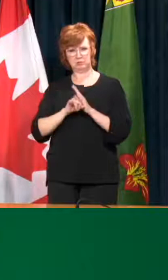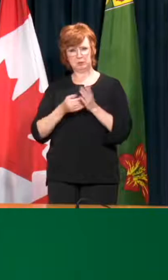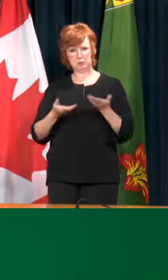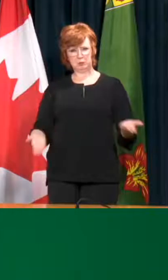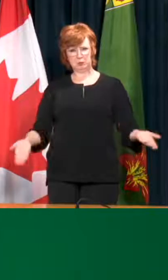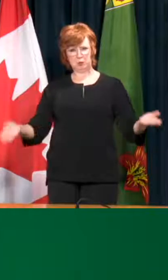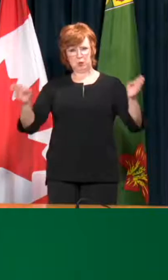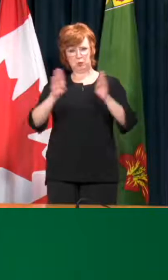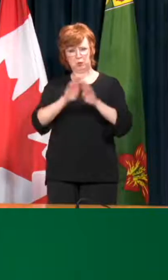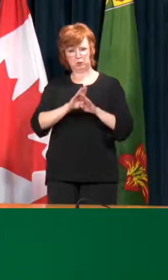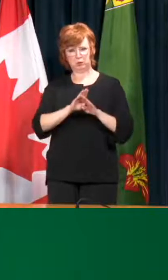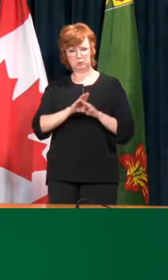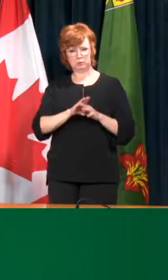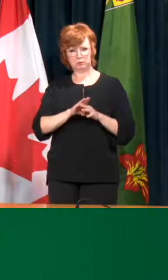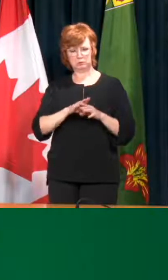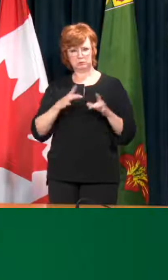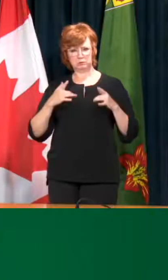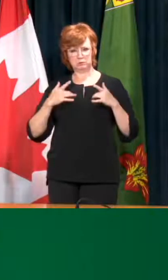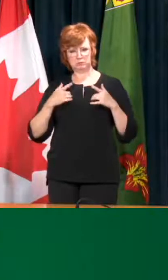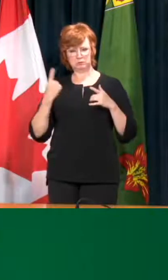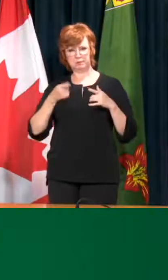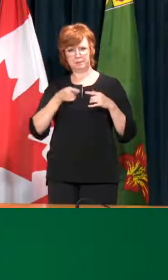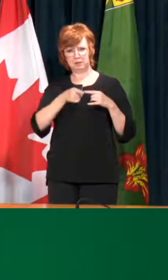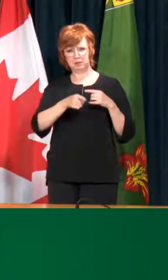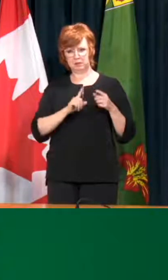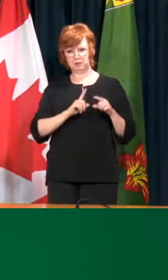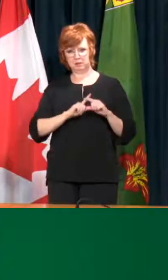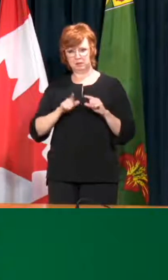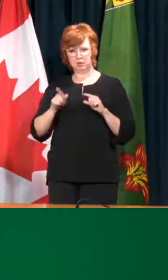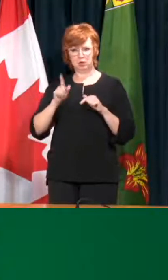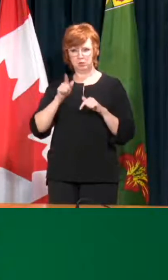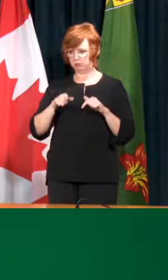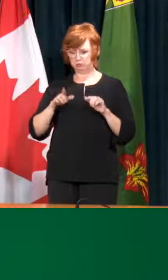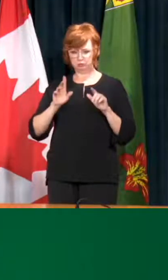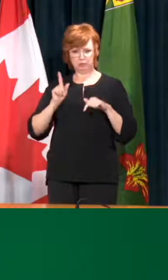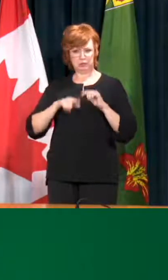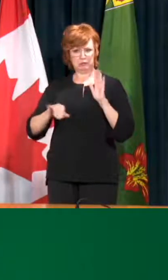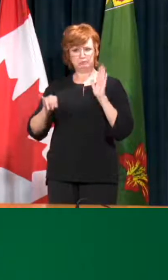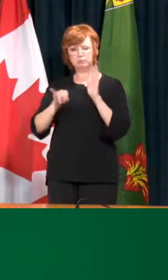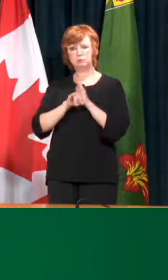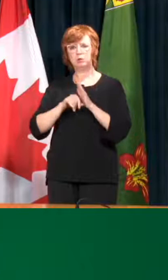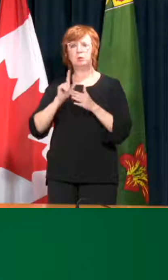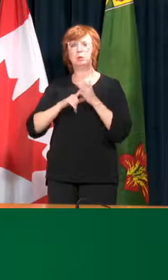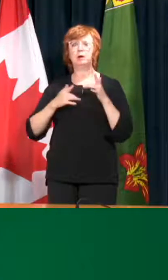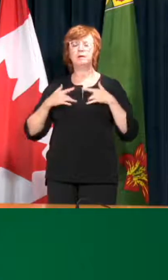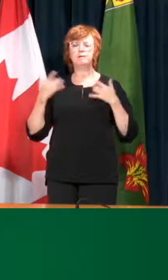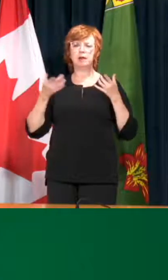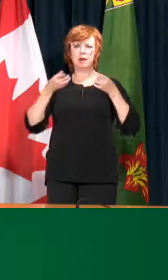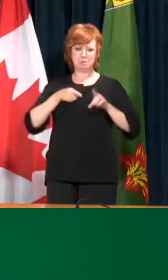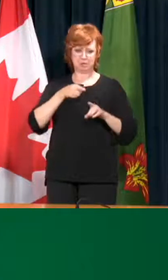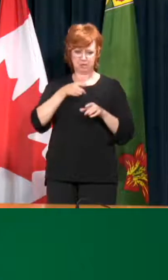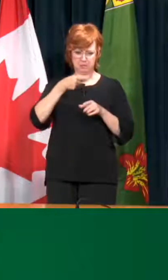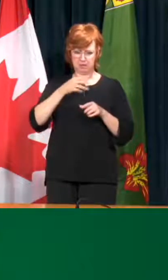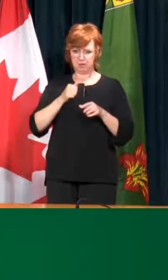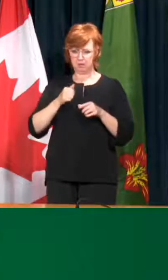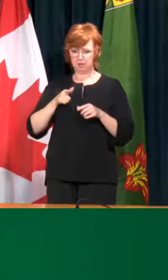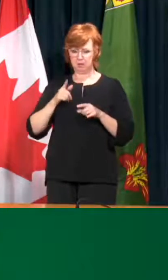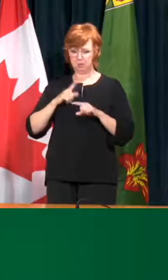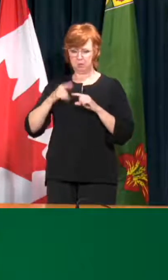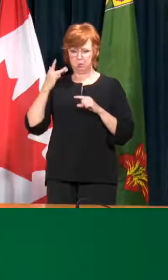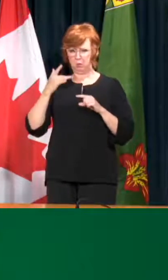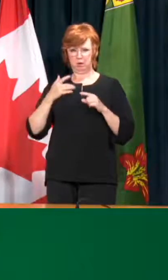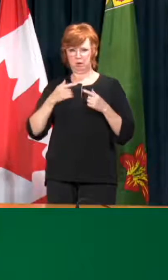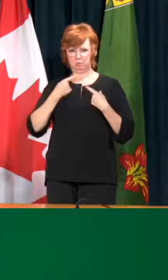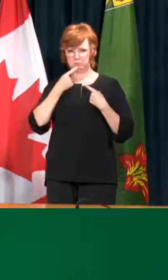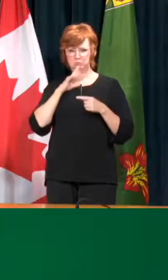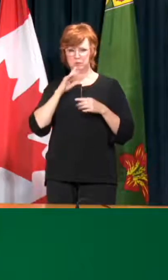the transmission. There's not an event where the transmission is connected to that you're aware of so far. Yeah, so that's a really